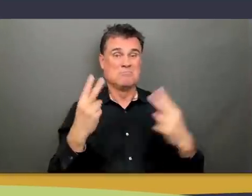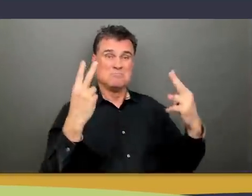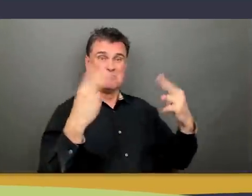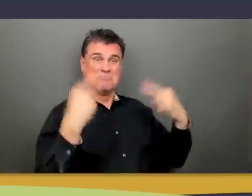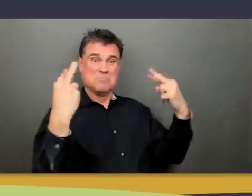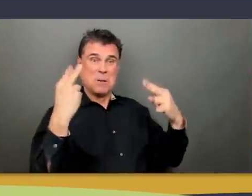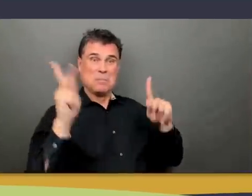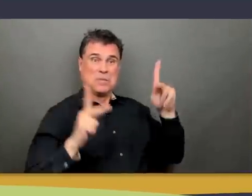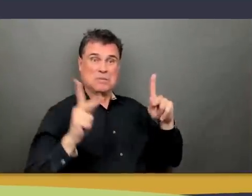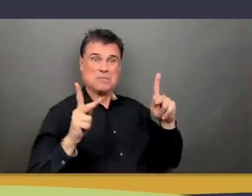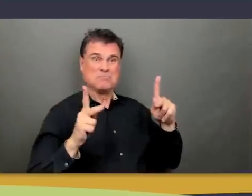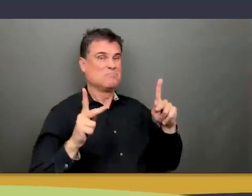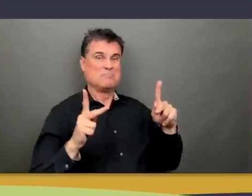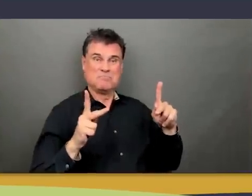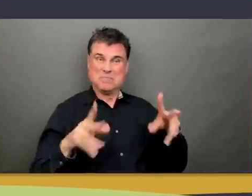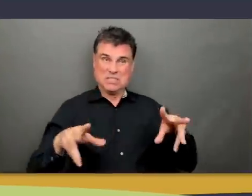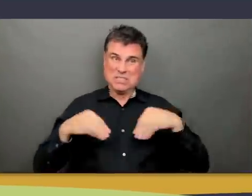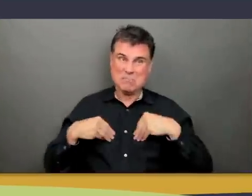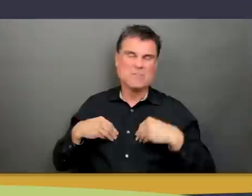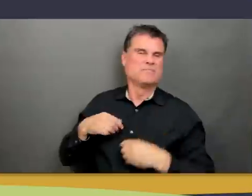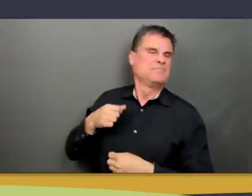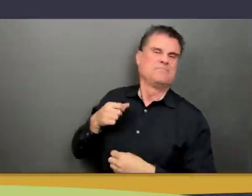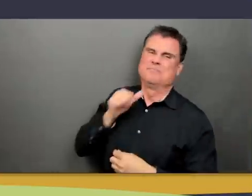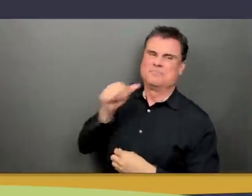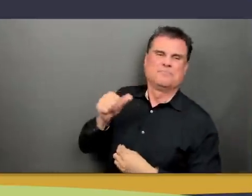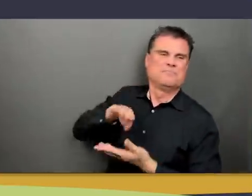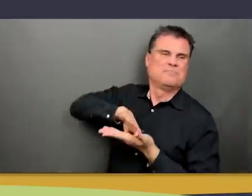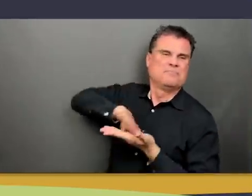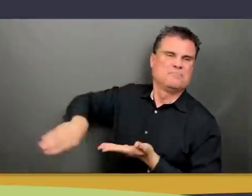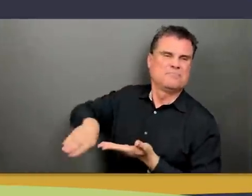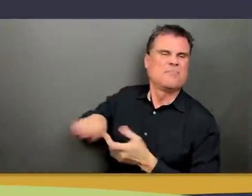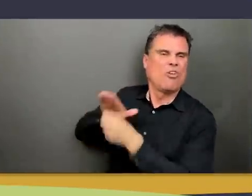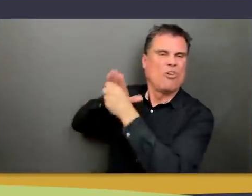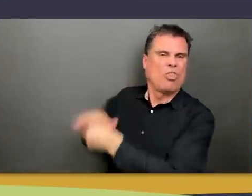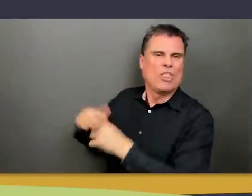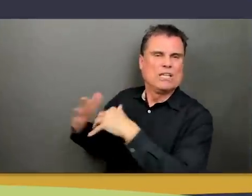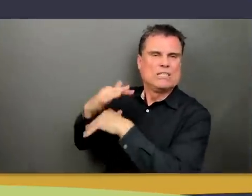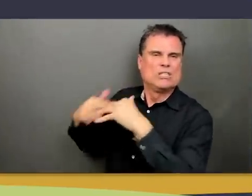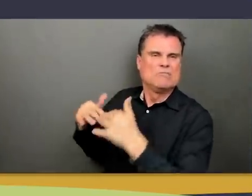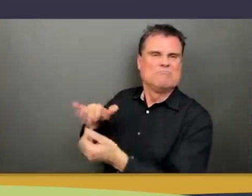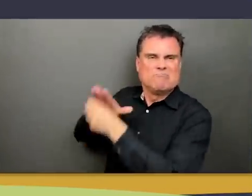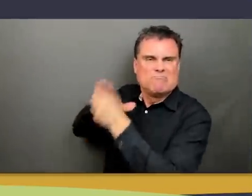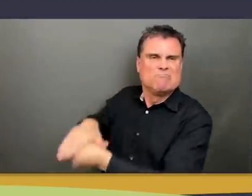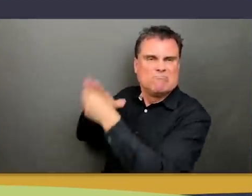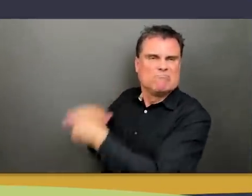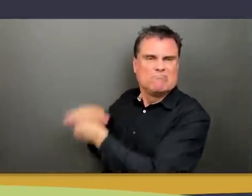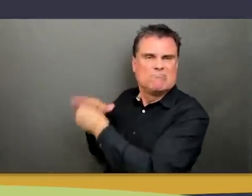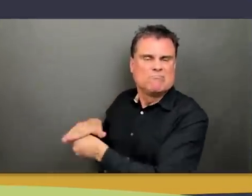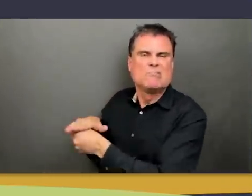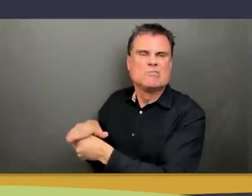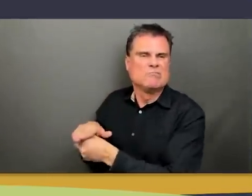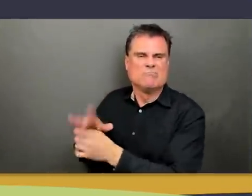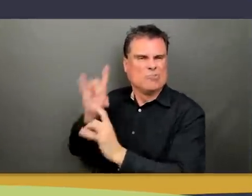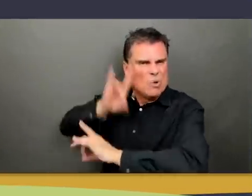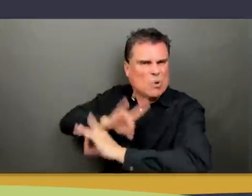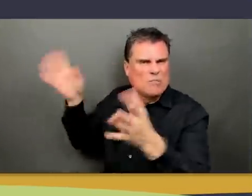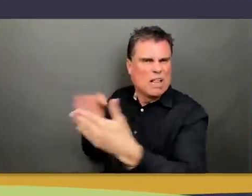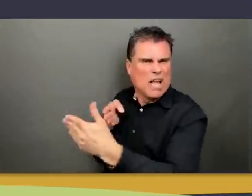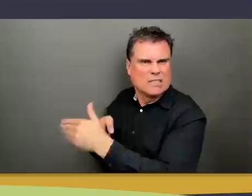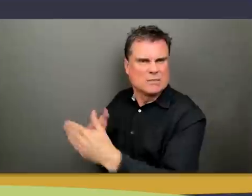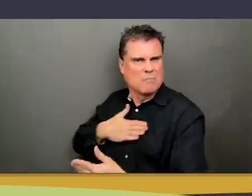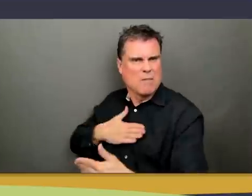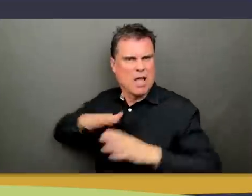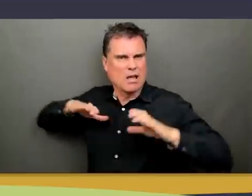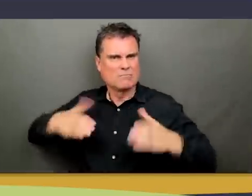painting masks to the color of the land, the landscape, if that's brown, green, or black. So if police officers ended